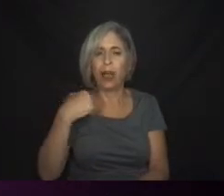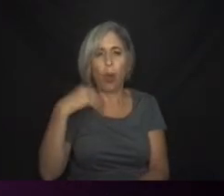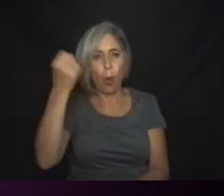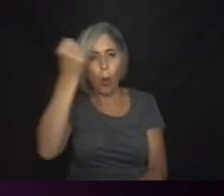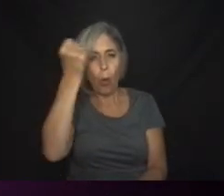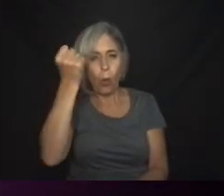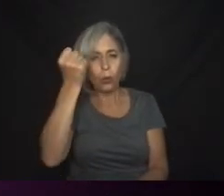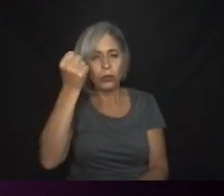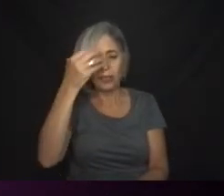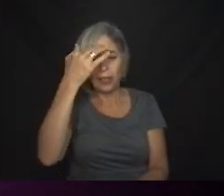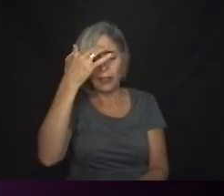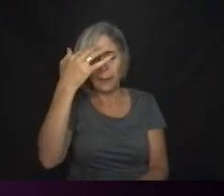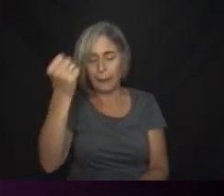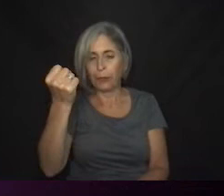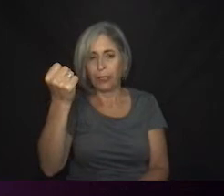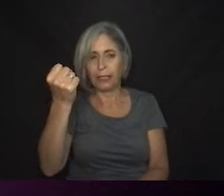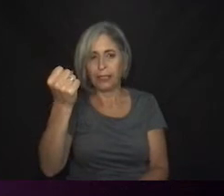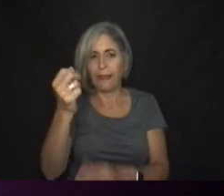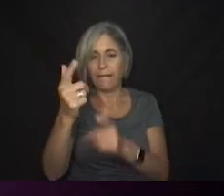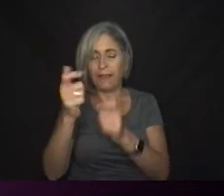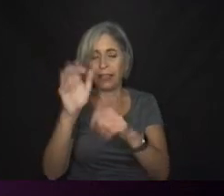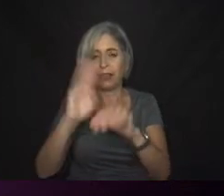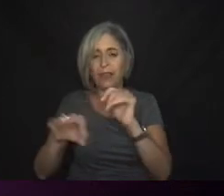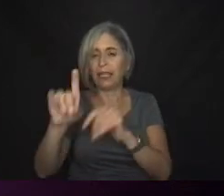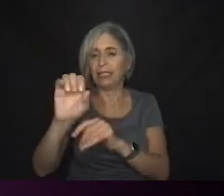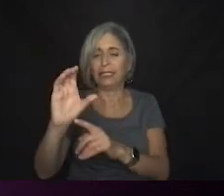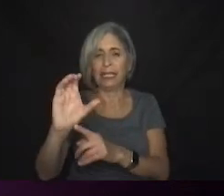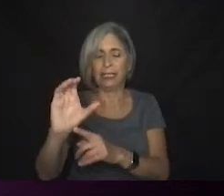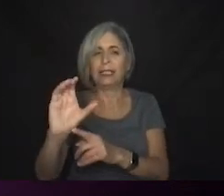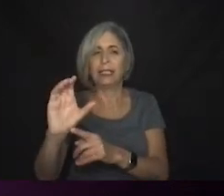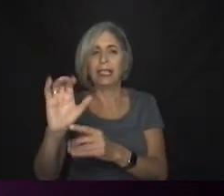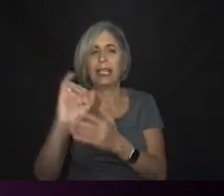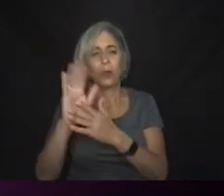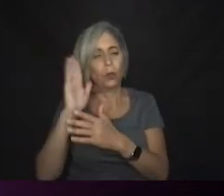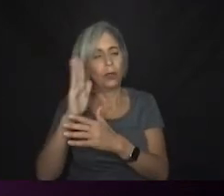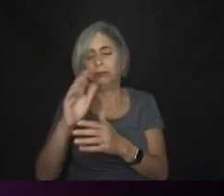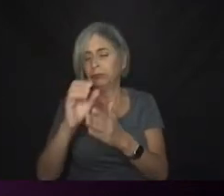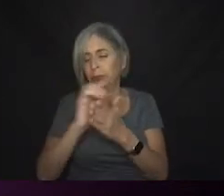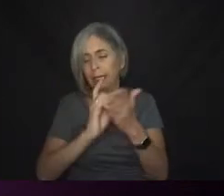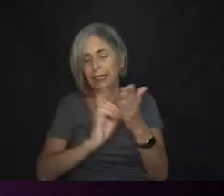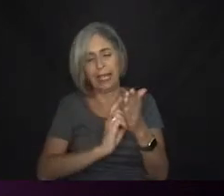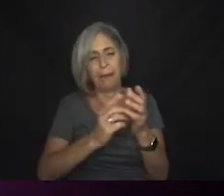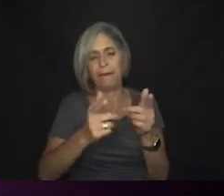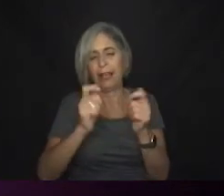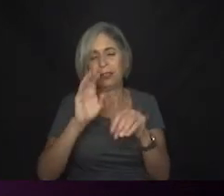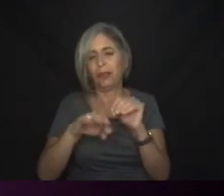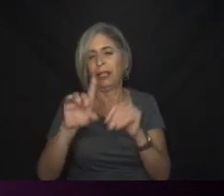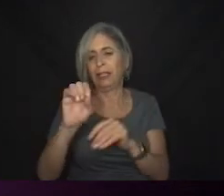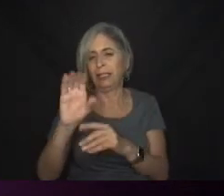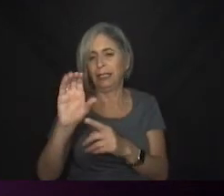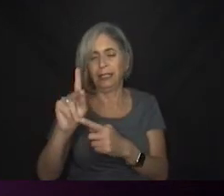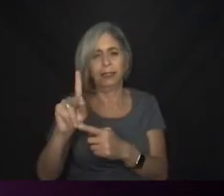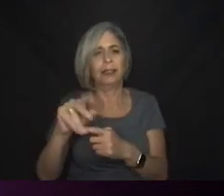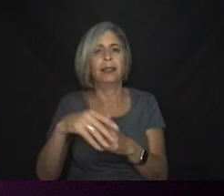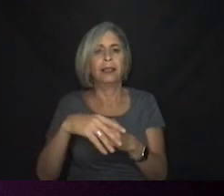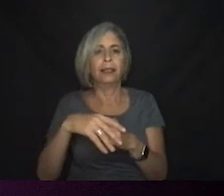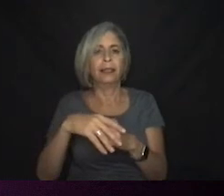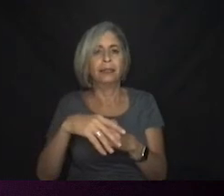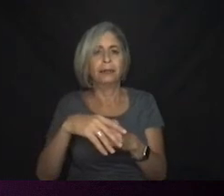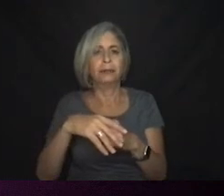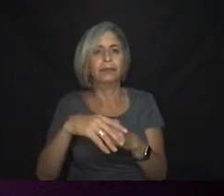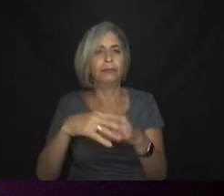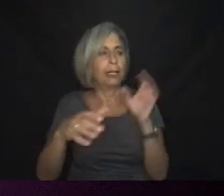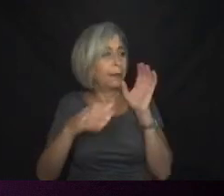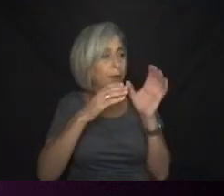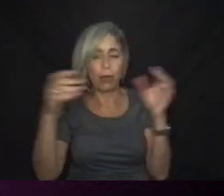memory, and memory is faster than disk. So Redis, by design, is going to be faster. So what's going to happen now is Redis will talk to Postgres to